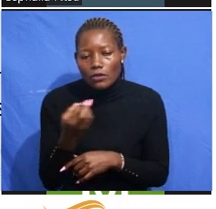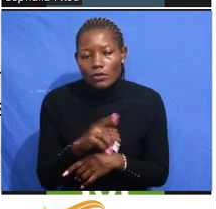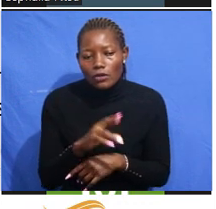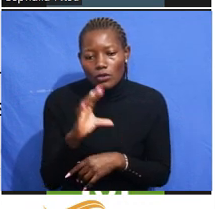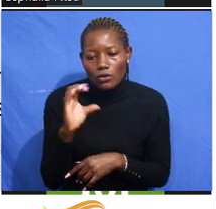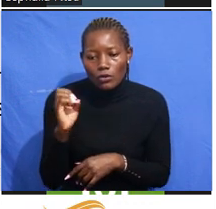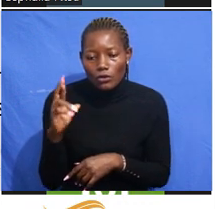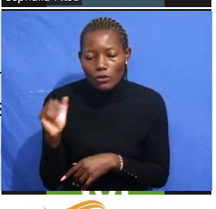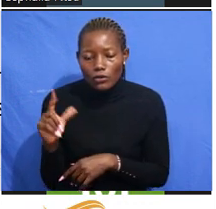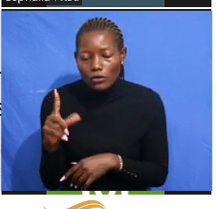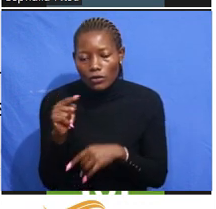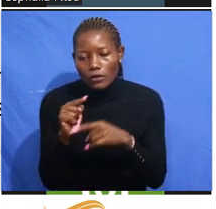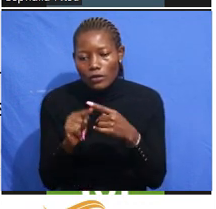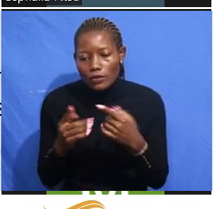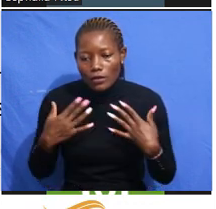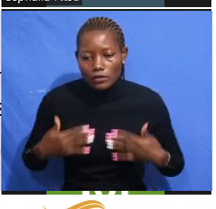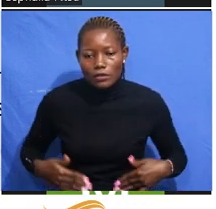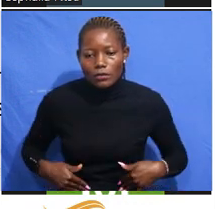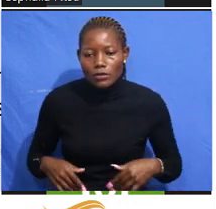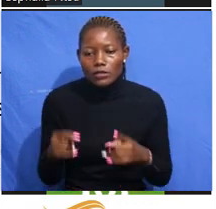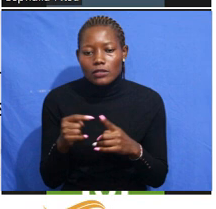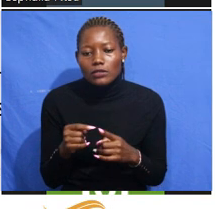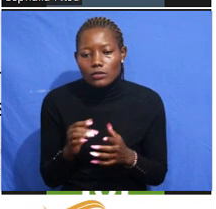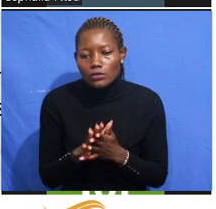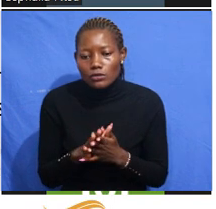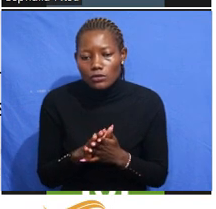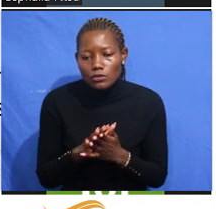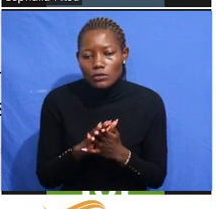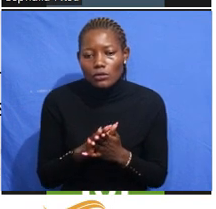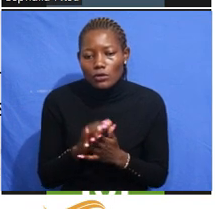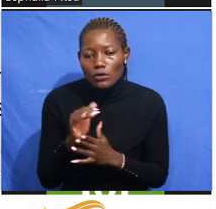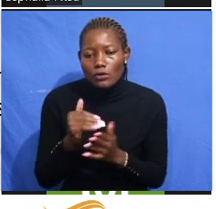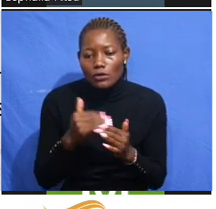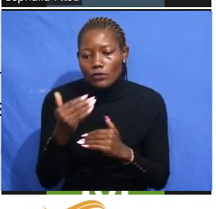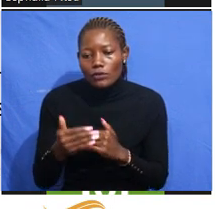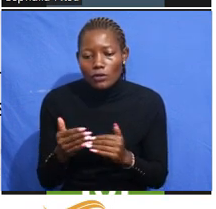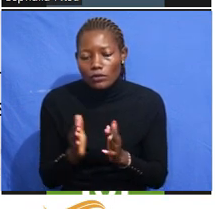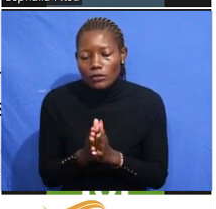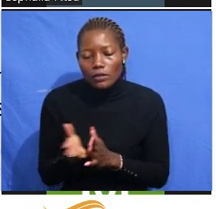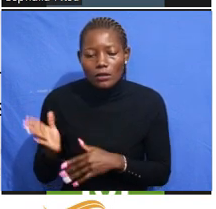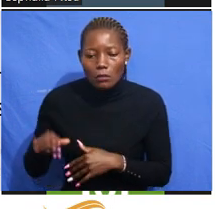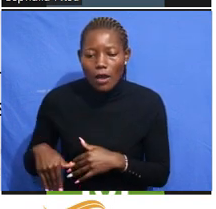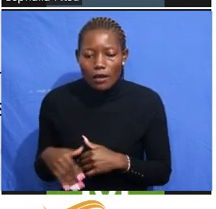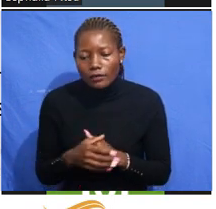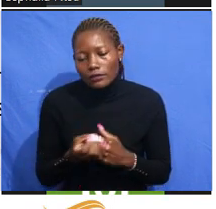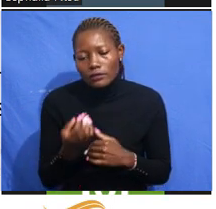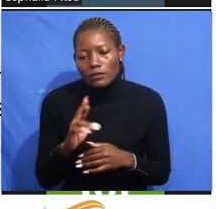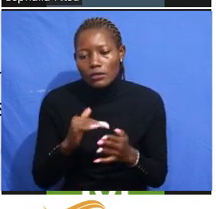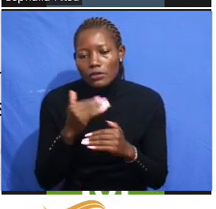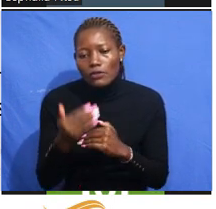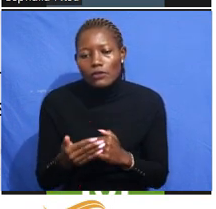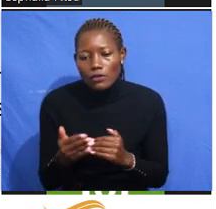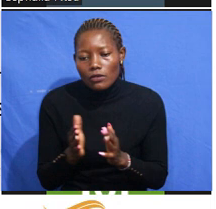divides the body into anterior portion and posterior, front and back, or front and